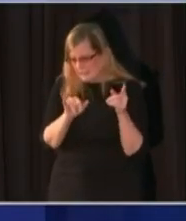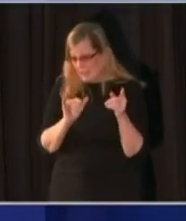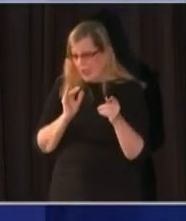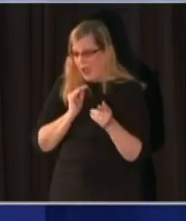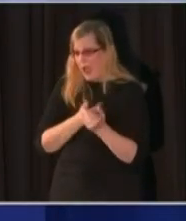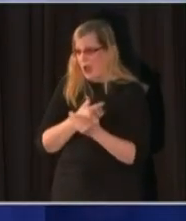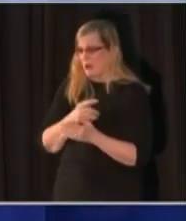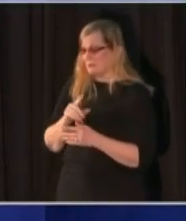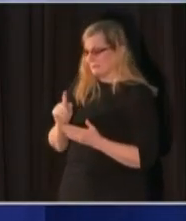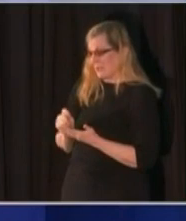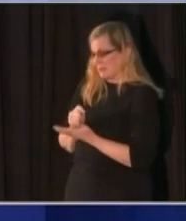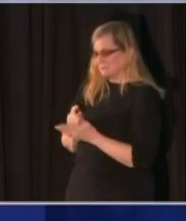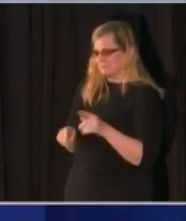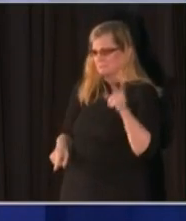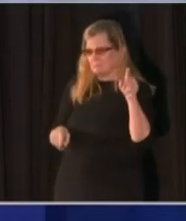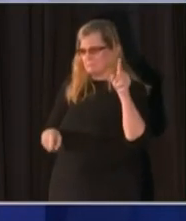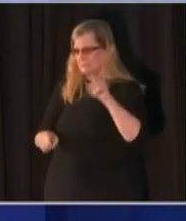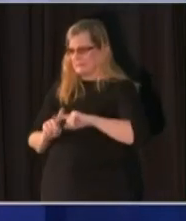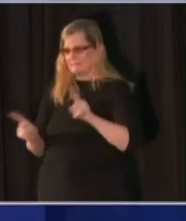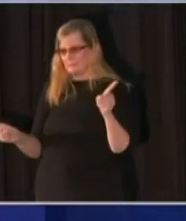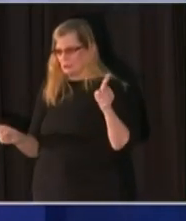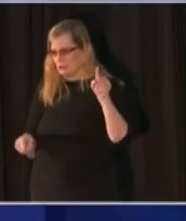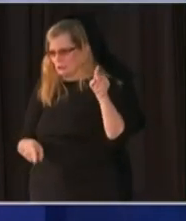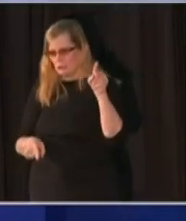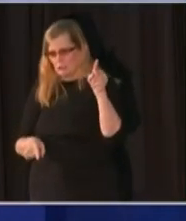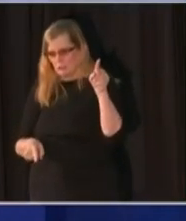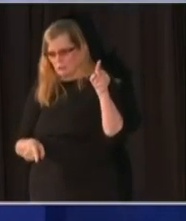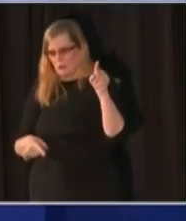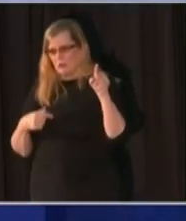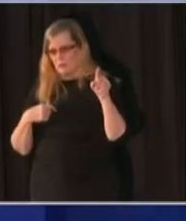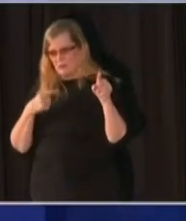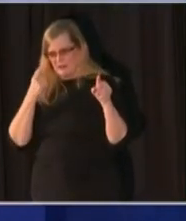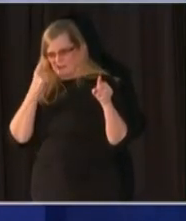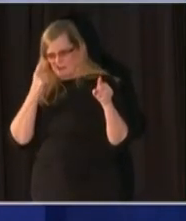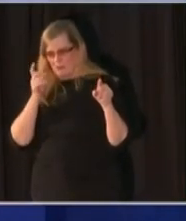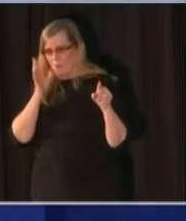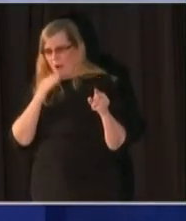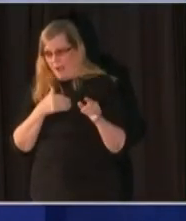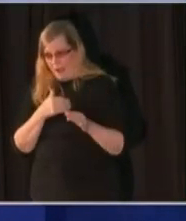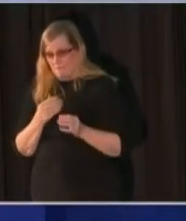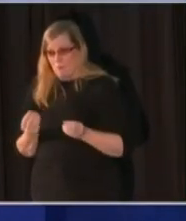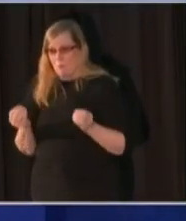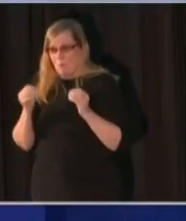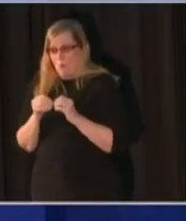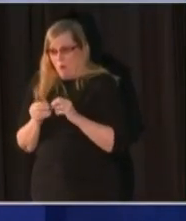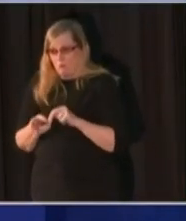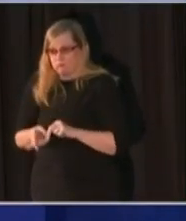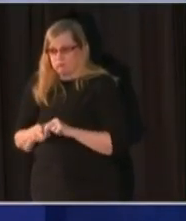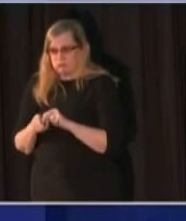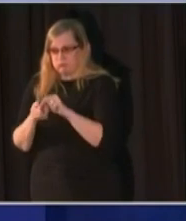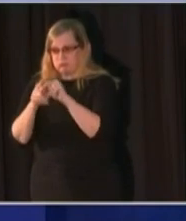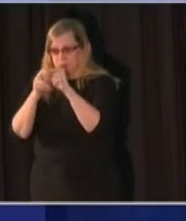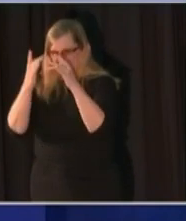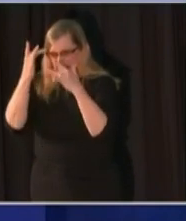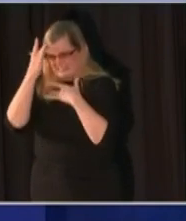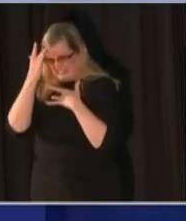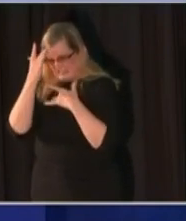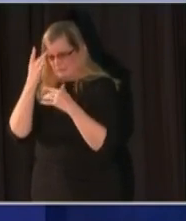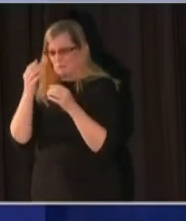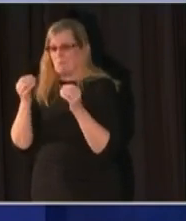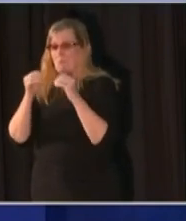of rising infections and hospitalizations, and that's what we're planning for. What I would say is that